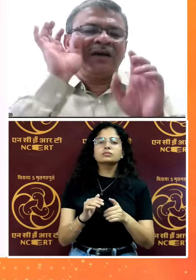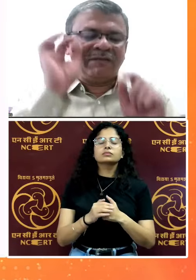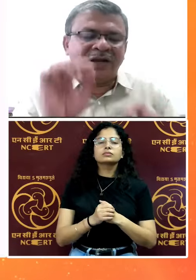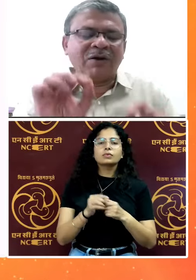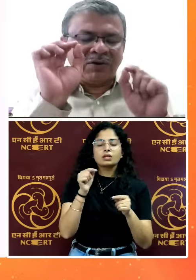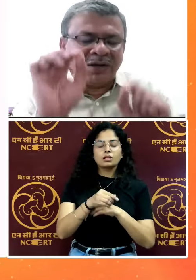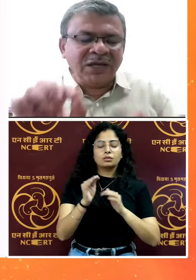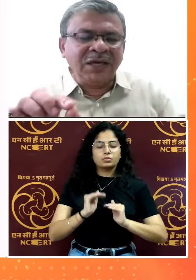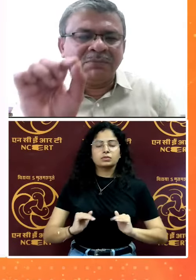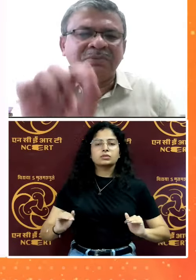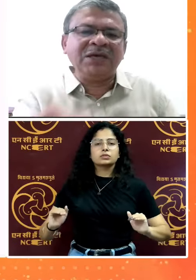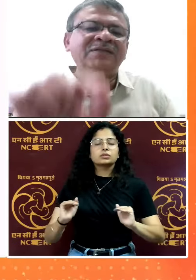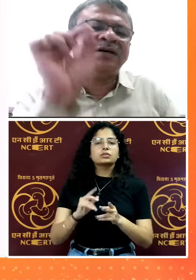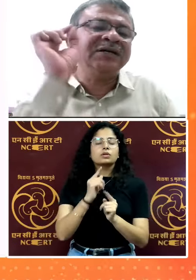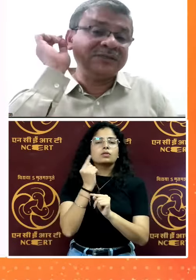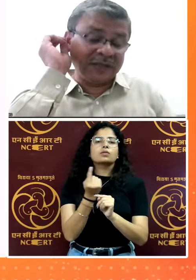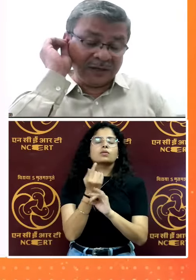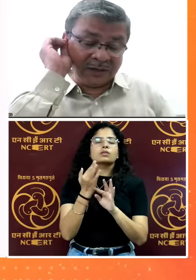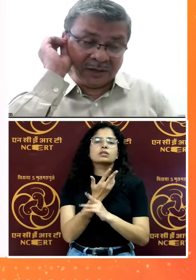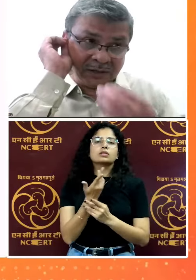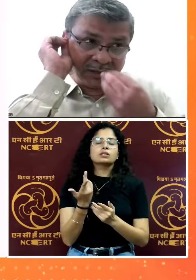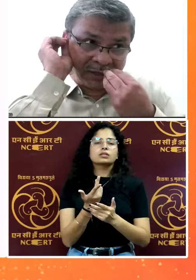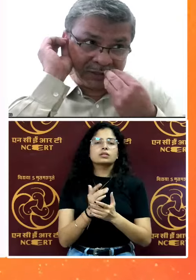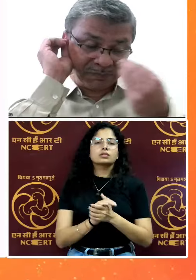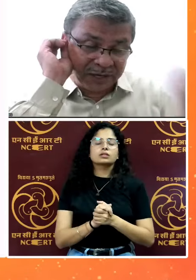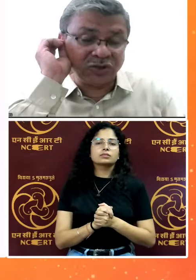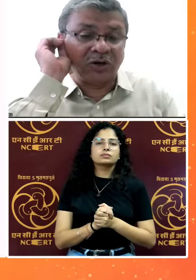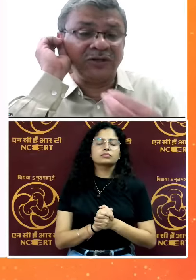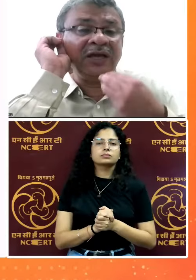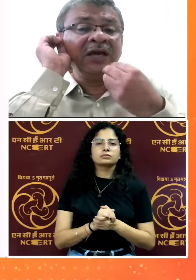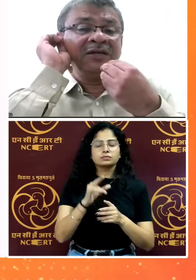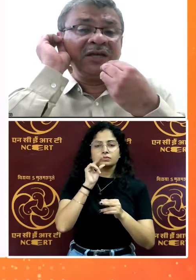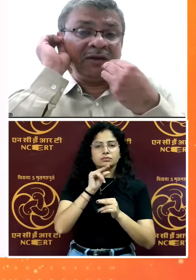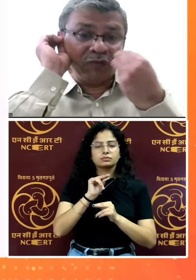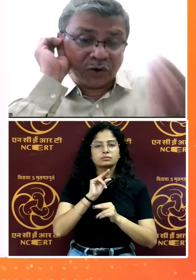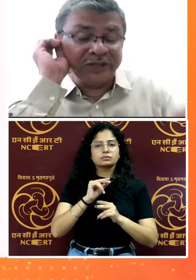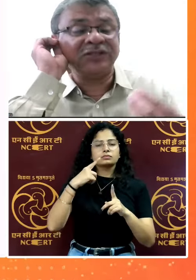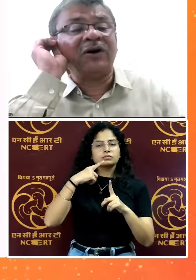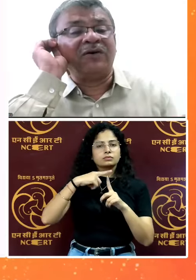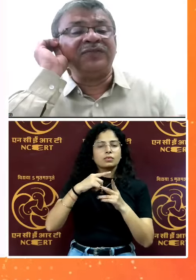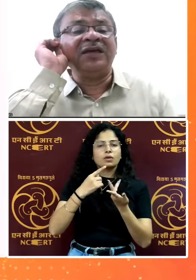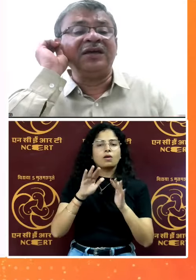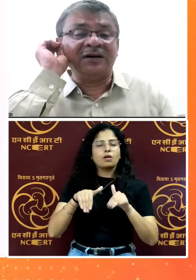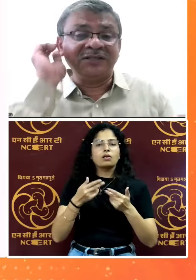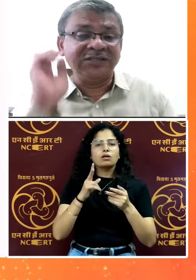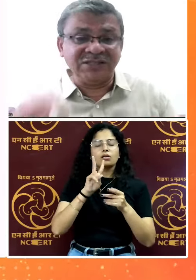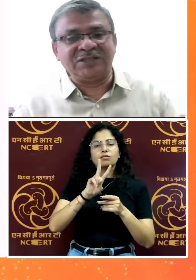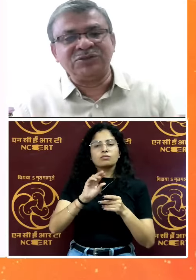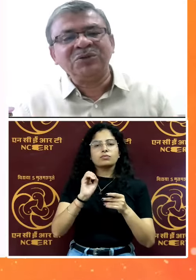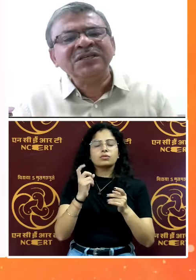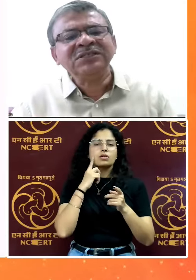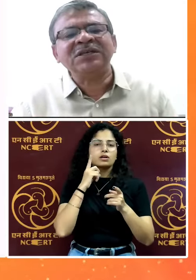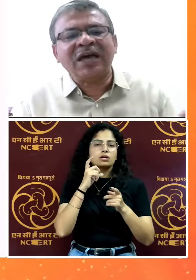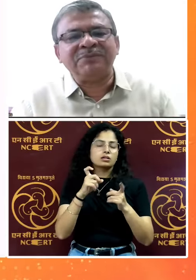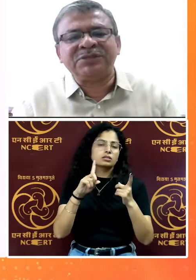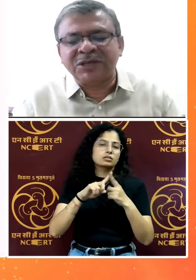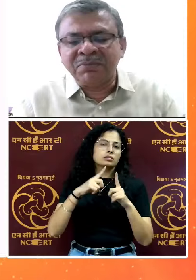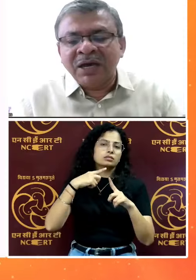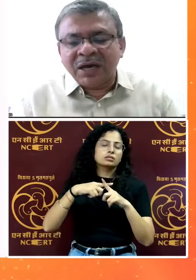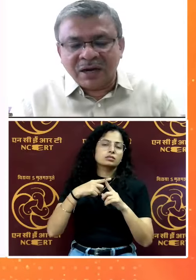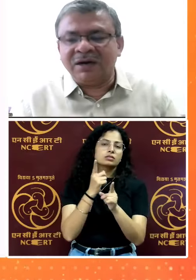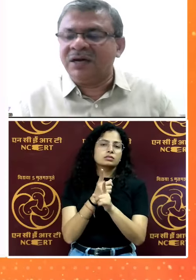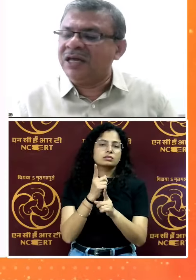ears will only be the speech or the voice of the teacher. So this